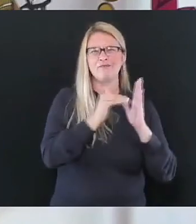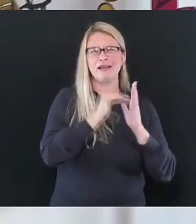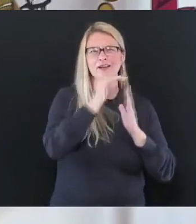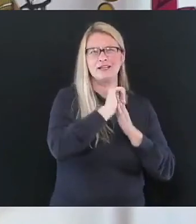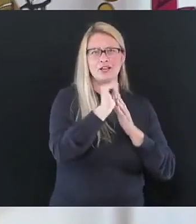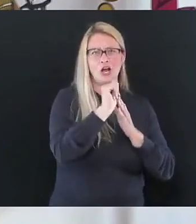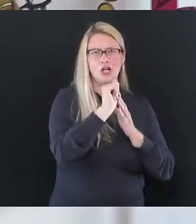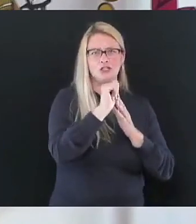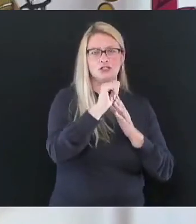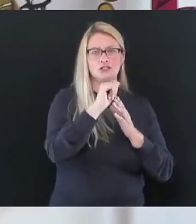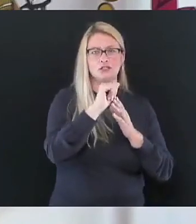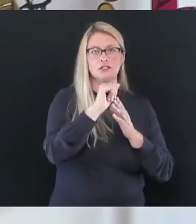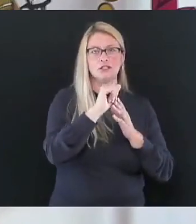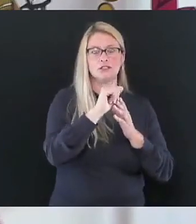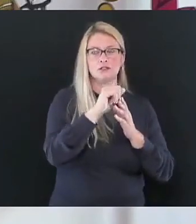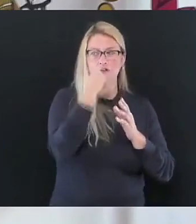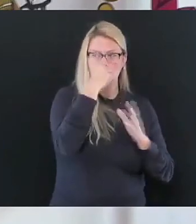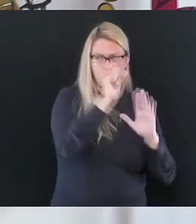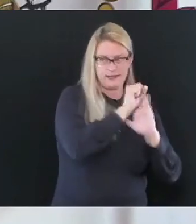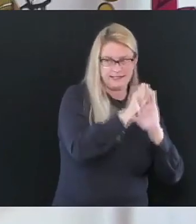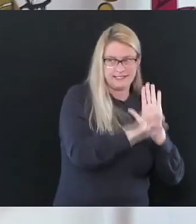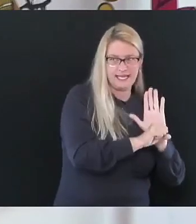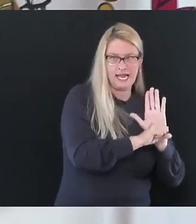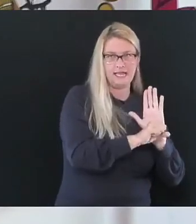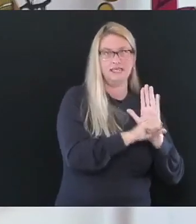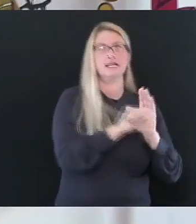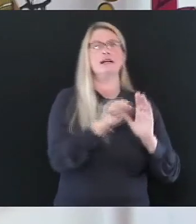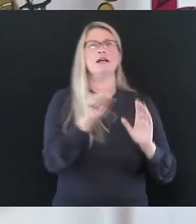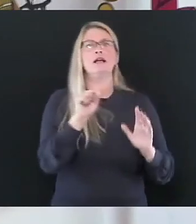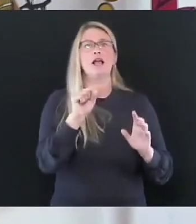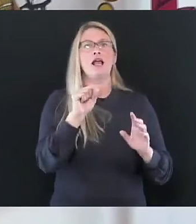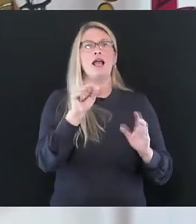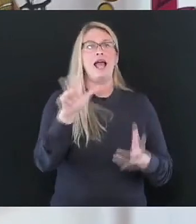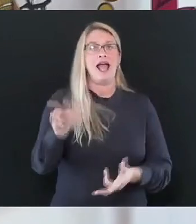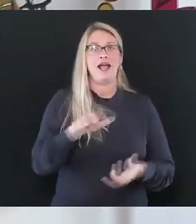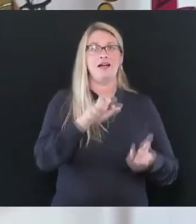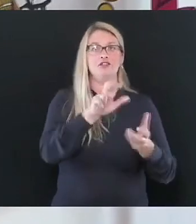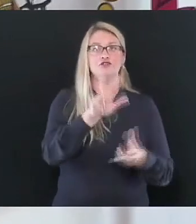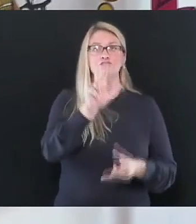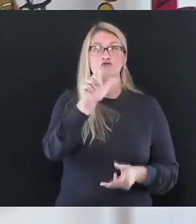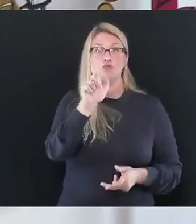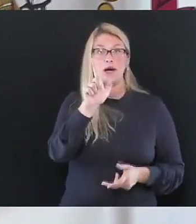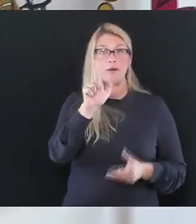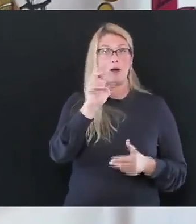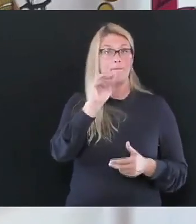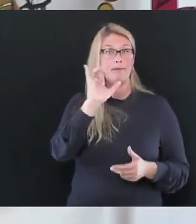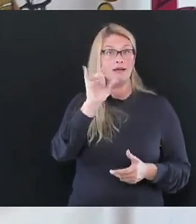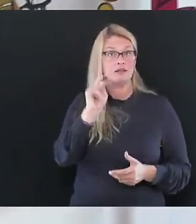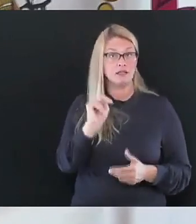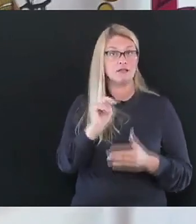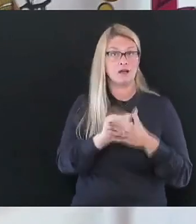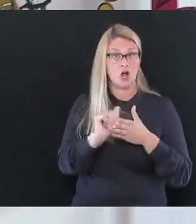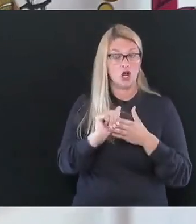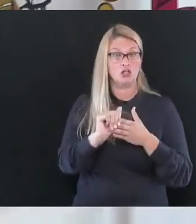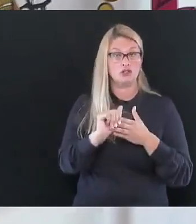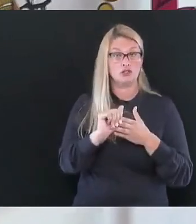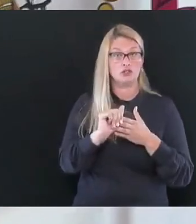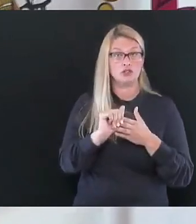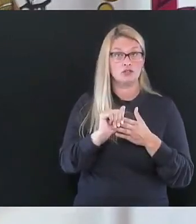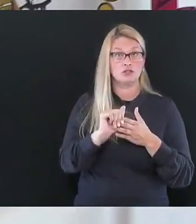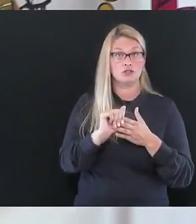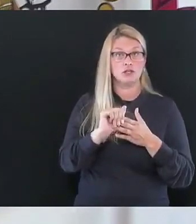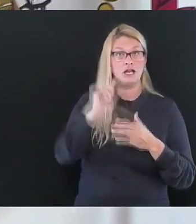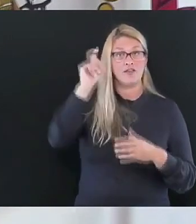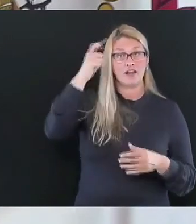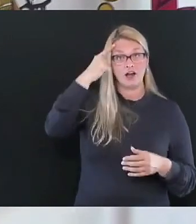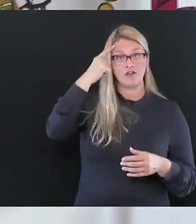sent out in the state, and we replenished $21 million of monies that in the governor's